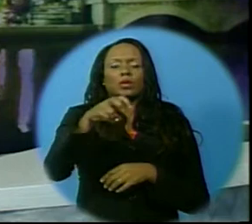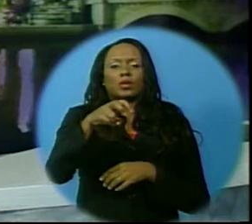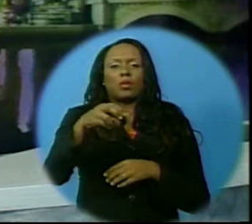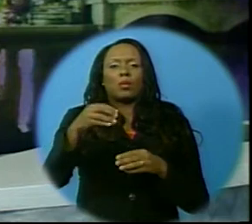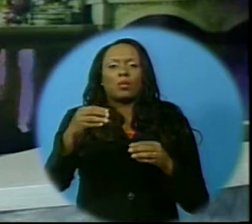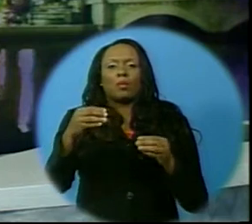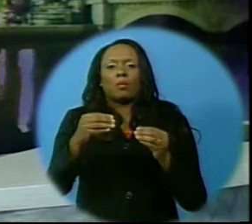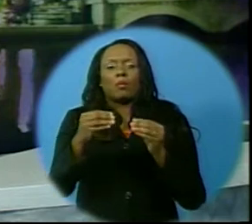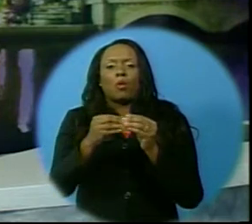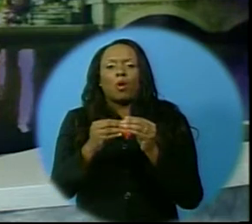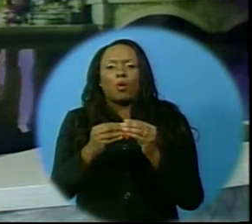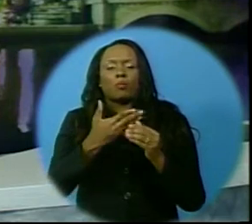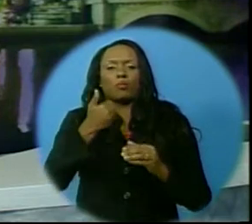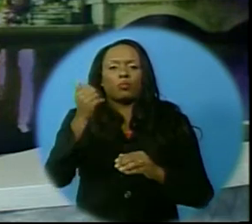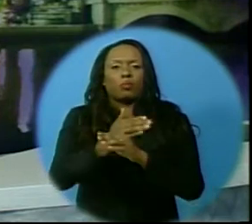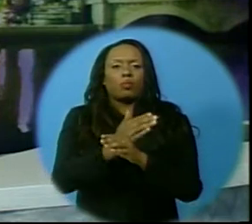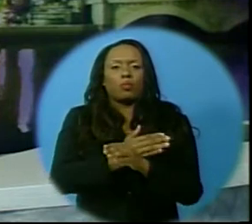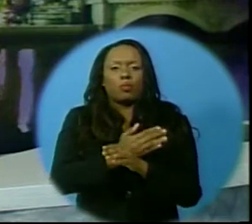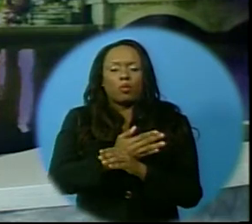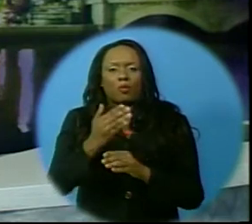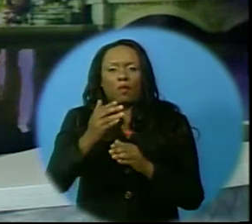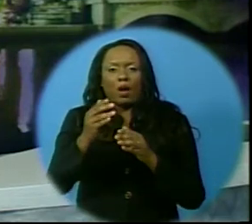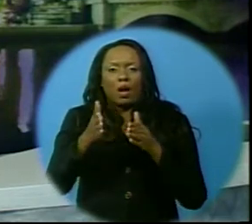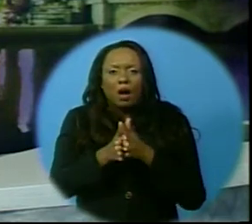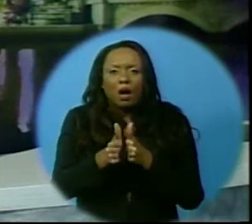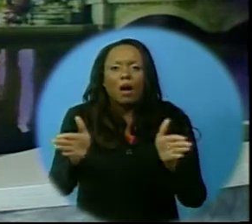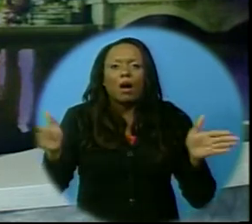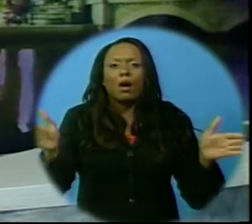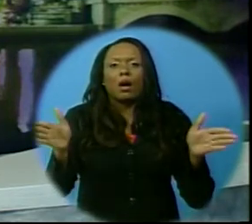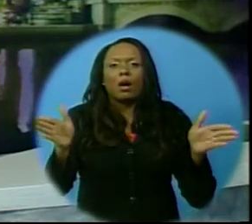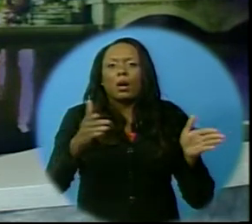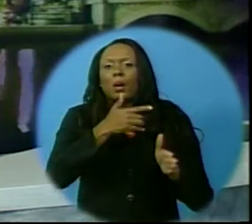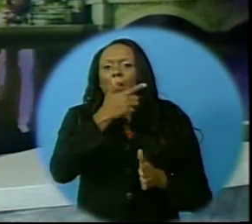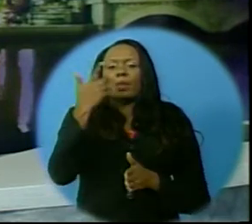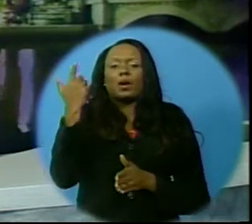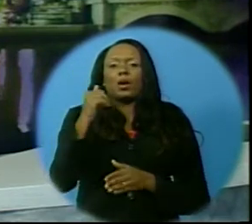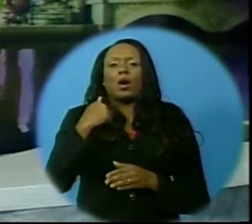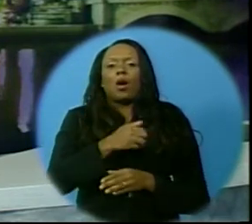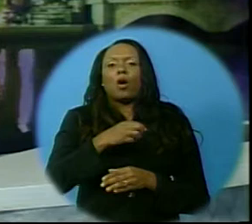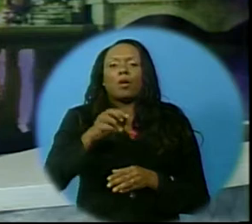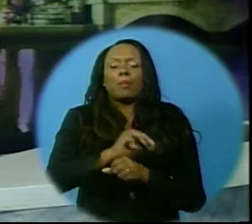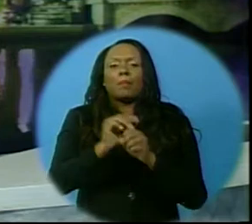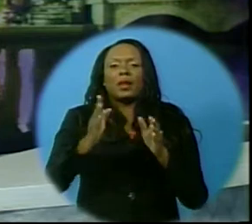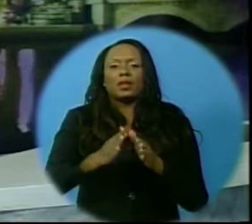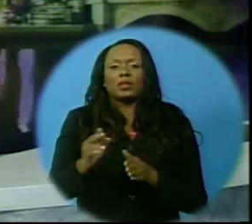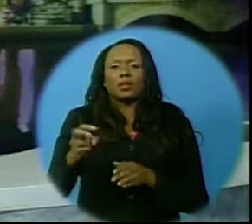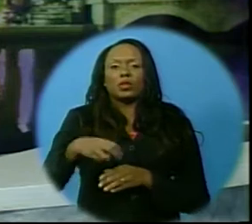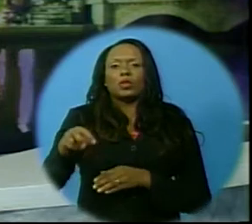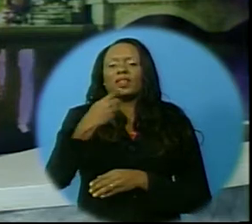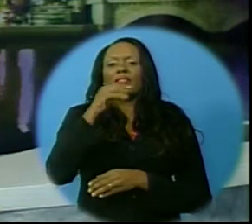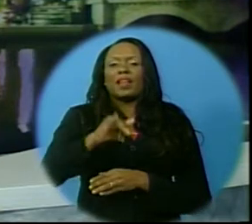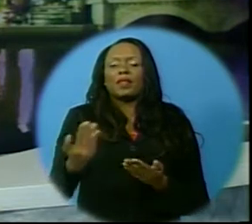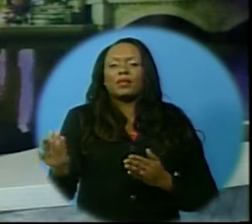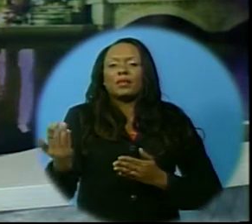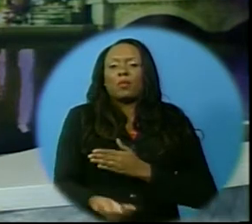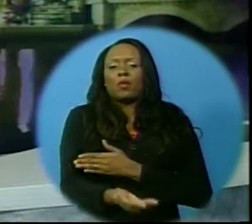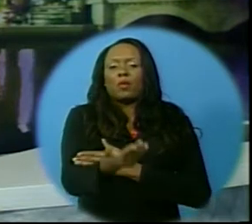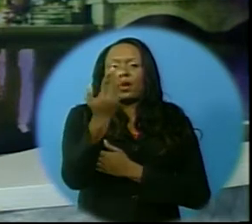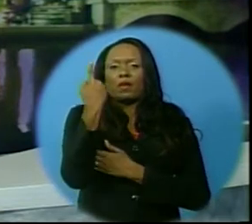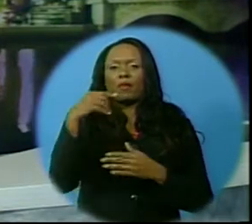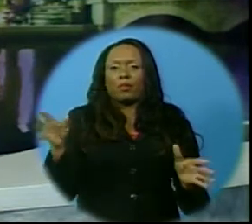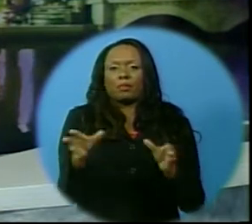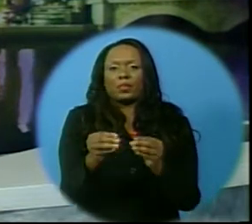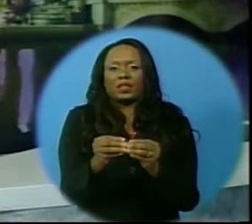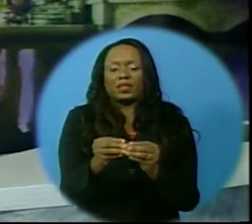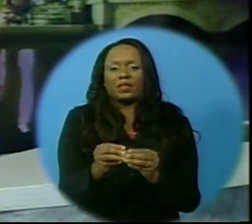Minister Richard Seeley revealed the plans as a major tourism conference got underway at the Hilton Barbados. Shane Seeley was there.